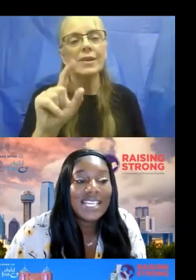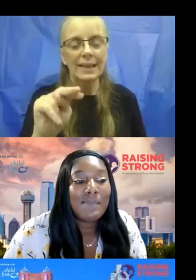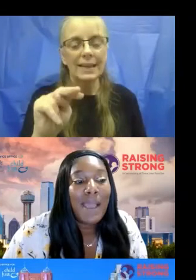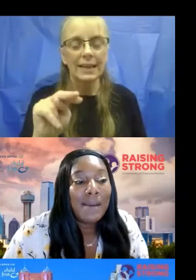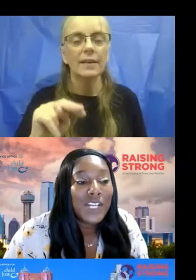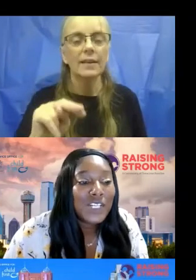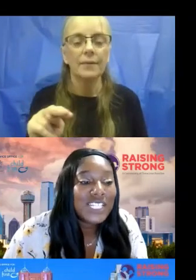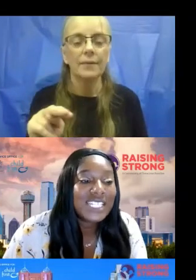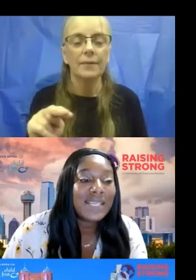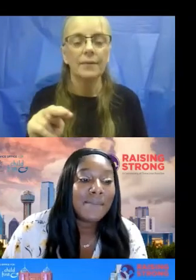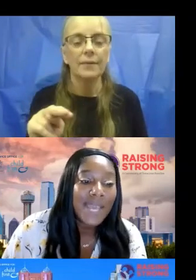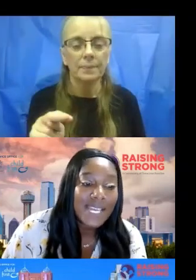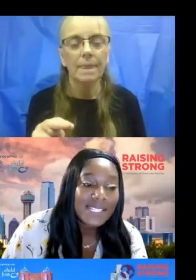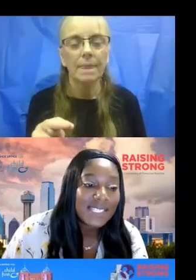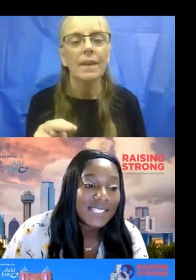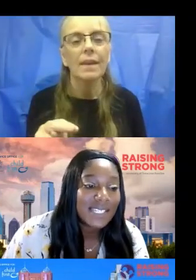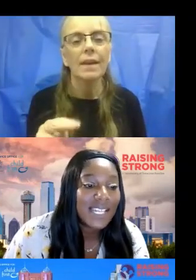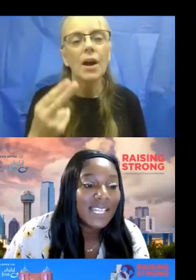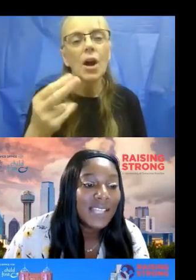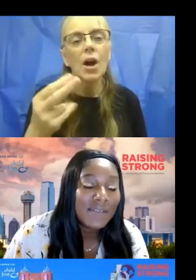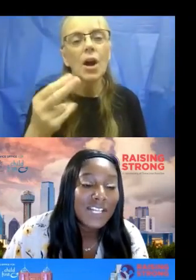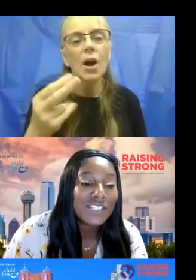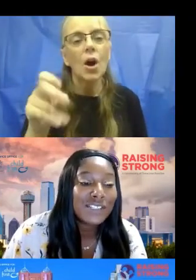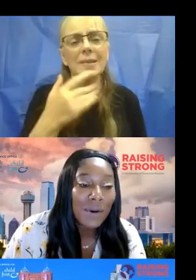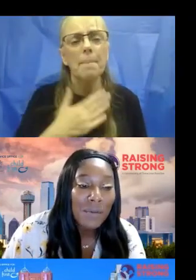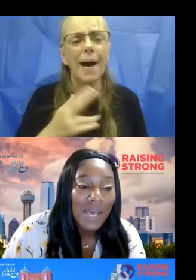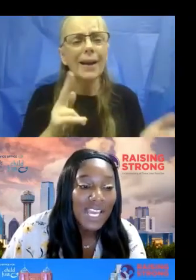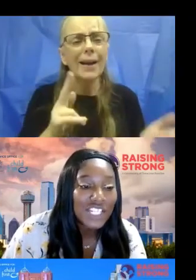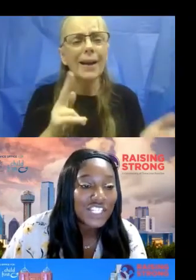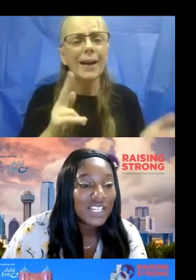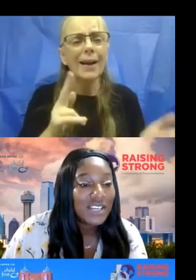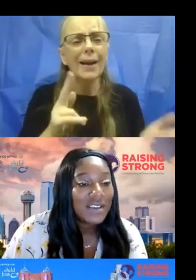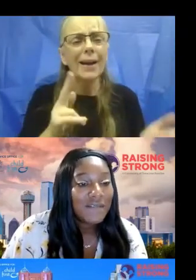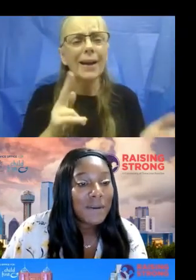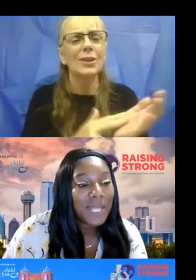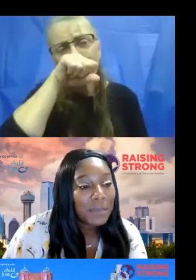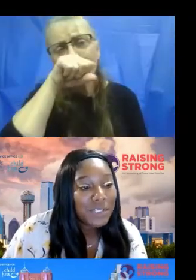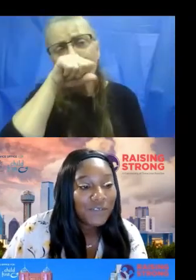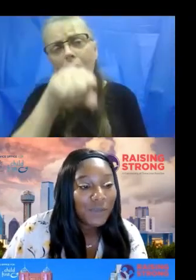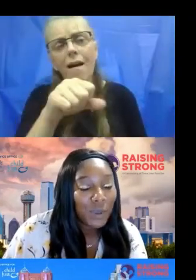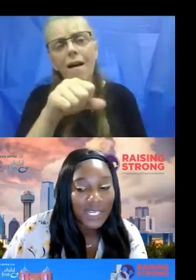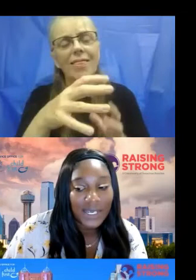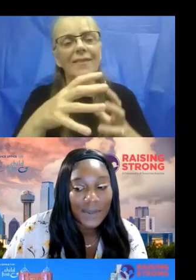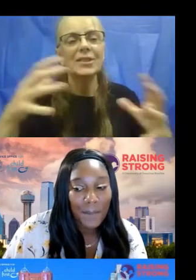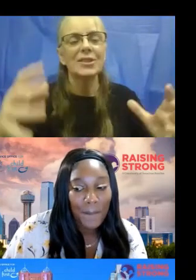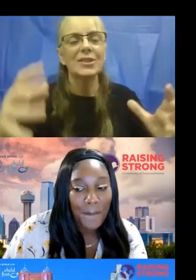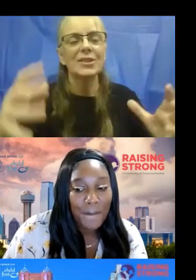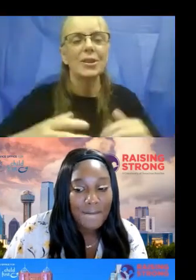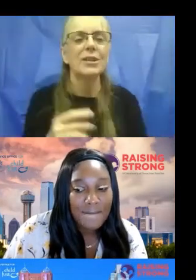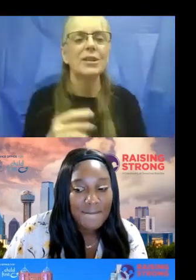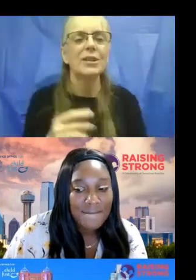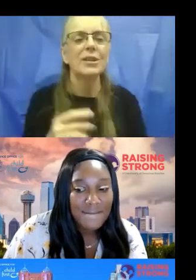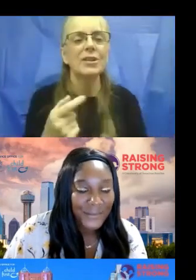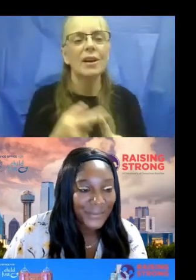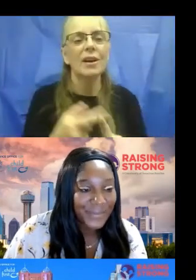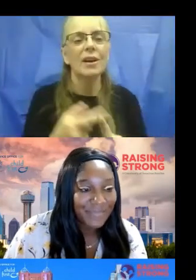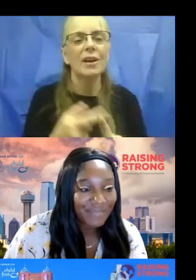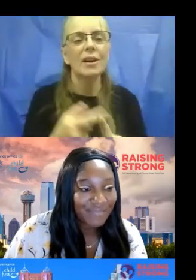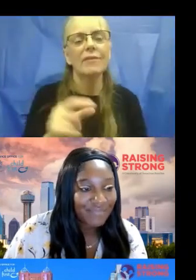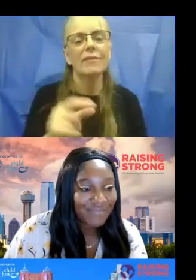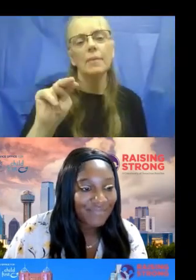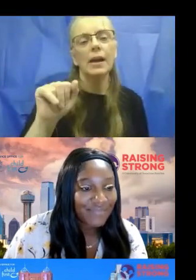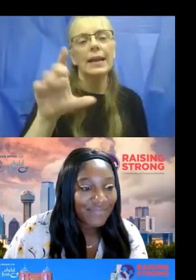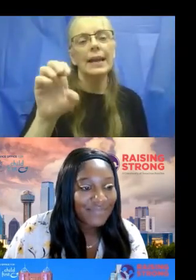Jose says, my nurse is the best and I love her so much, from Naples, Florida.